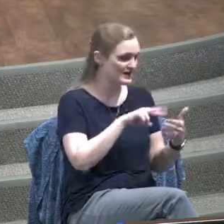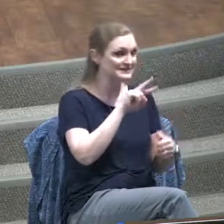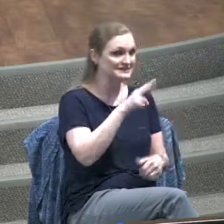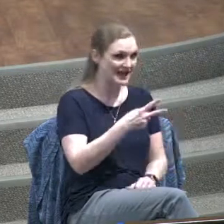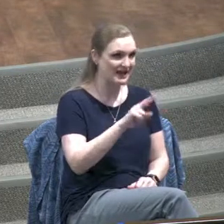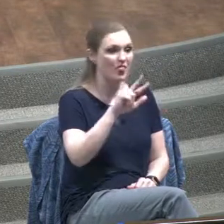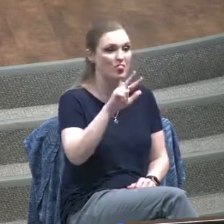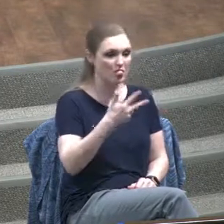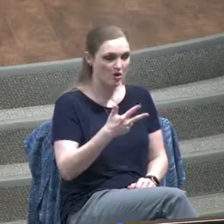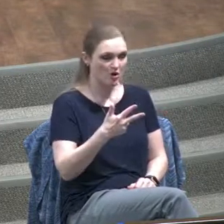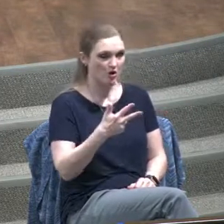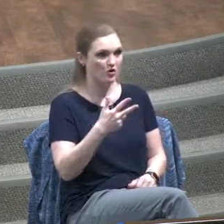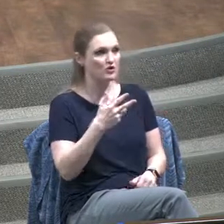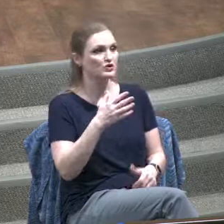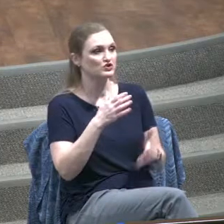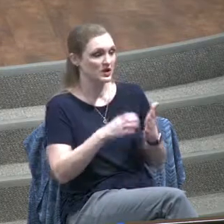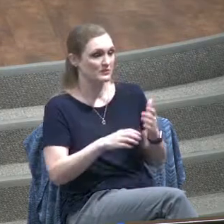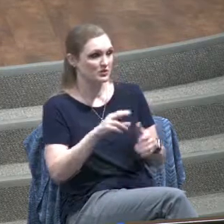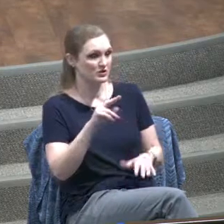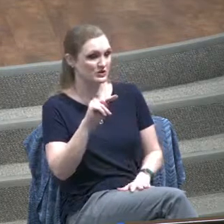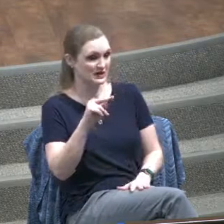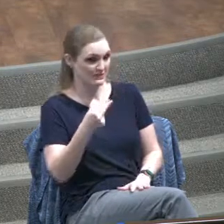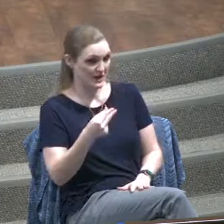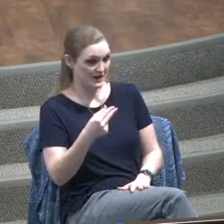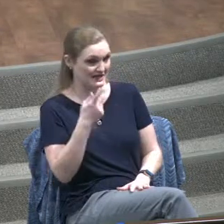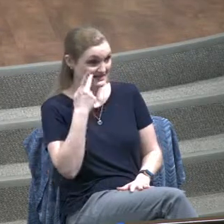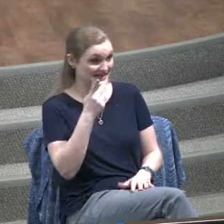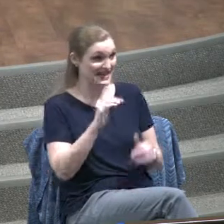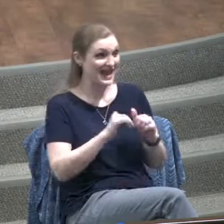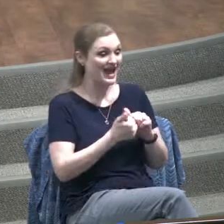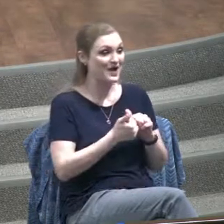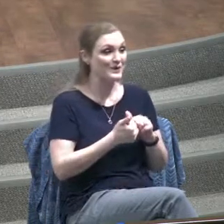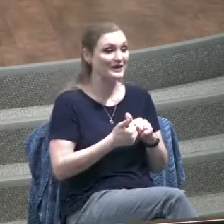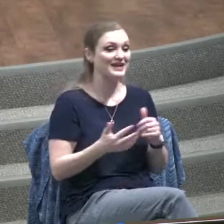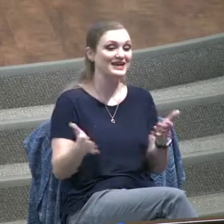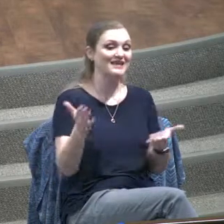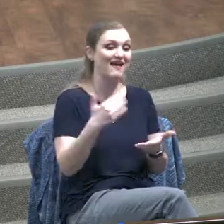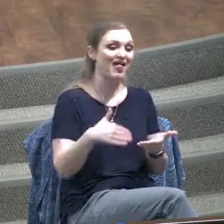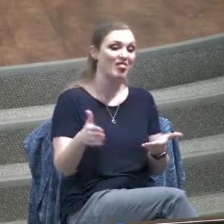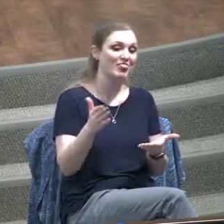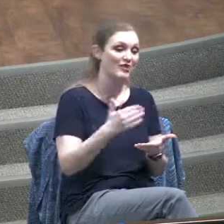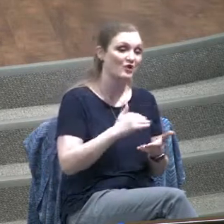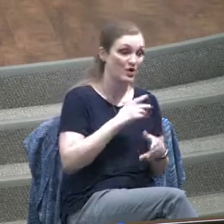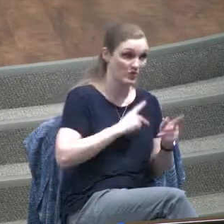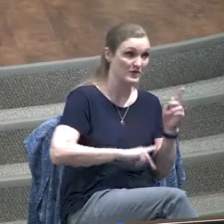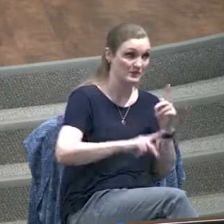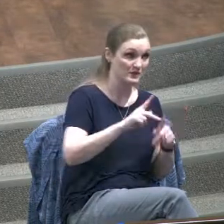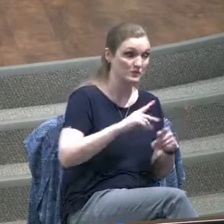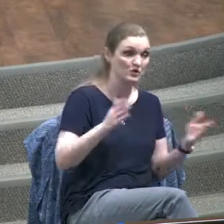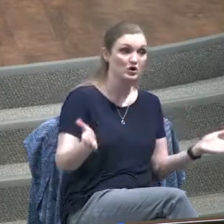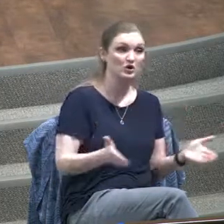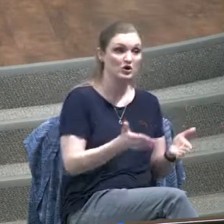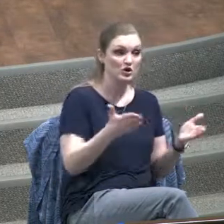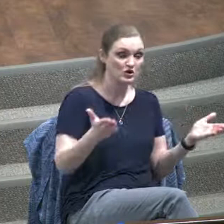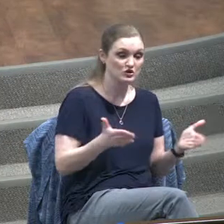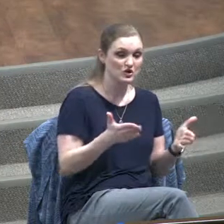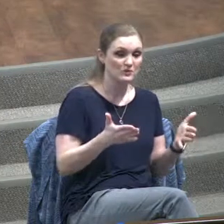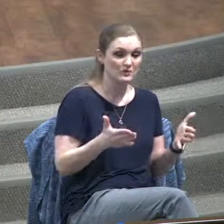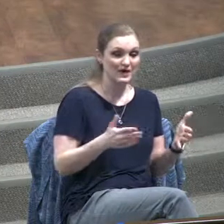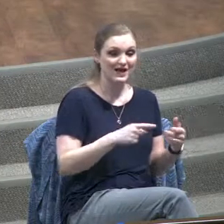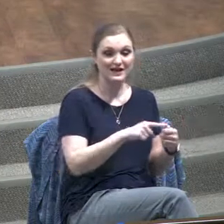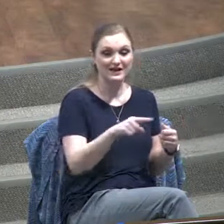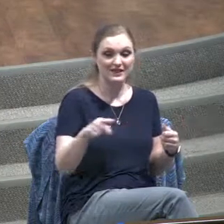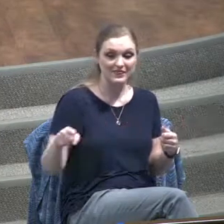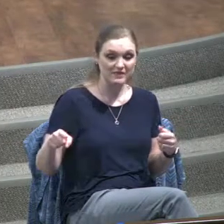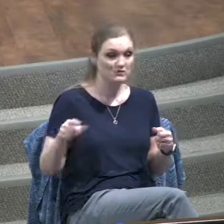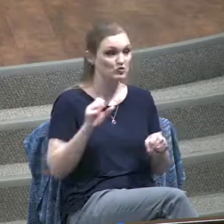3rd Nehemiah. Go back and read this and see how he got all the people and how he got them all together,